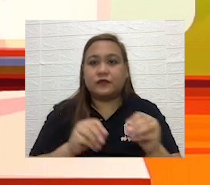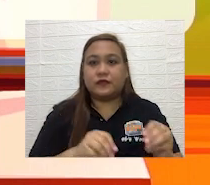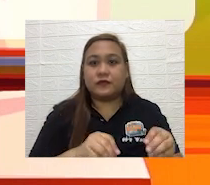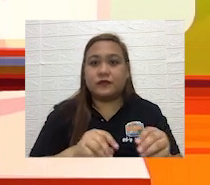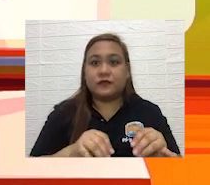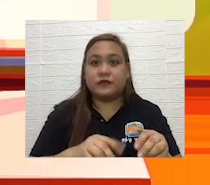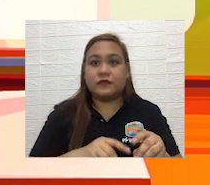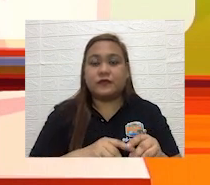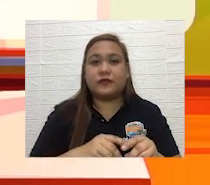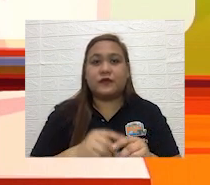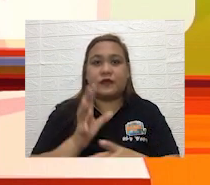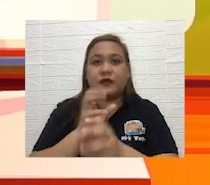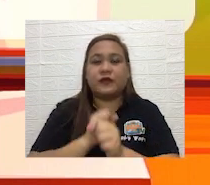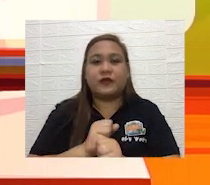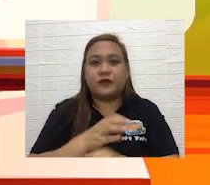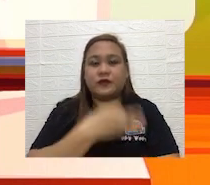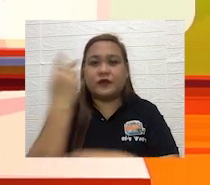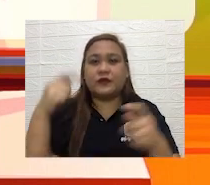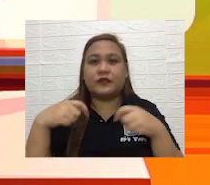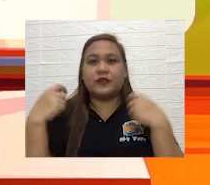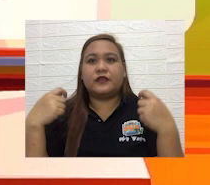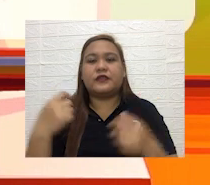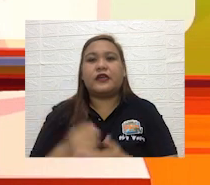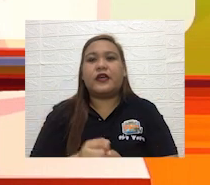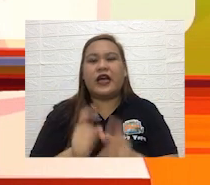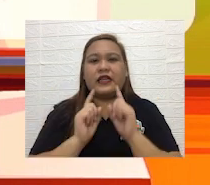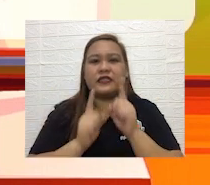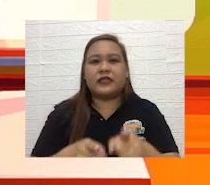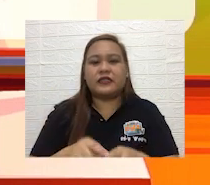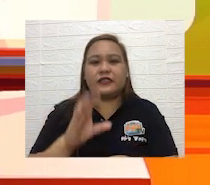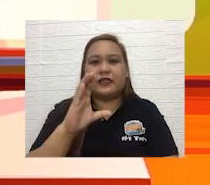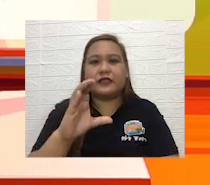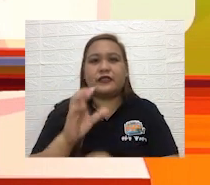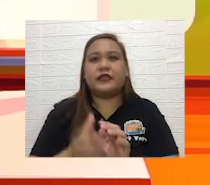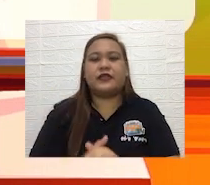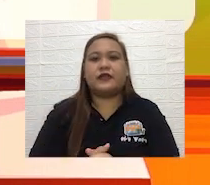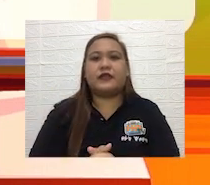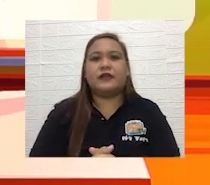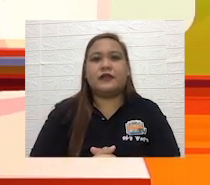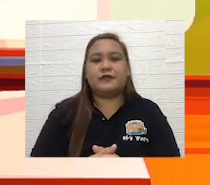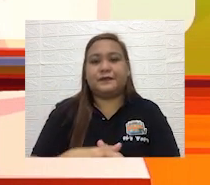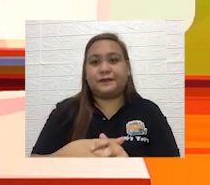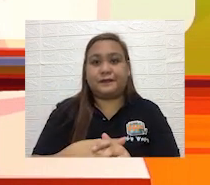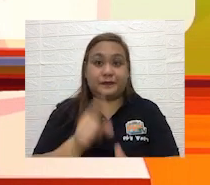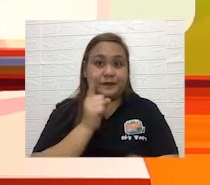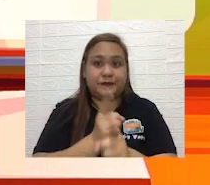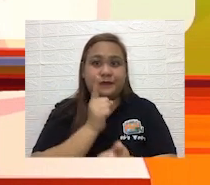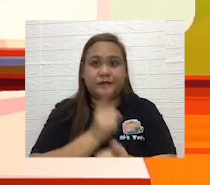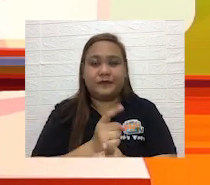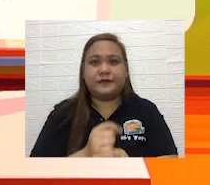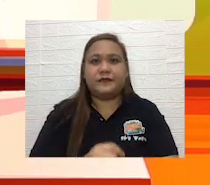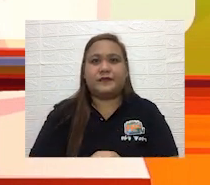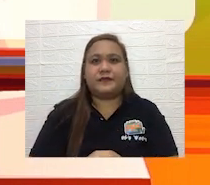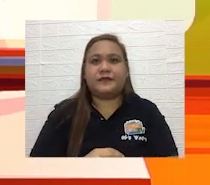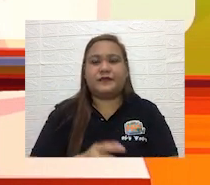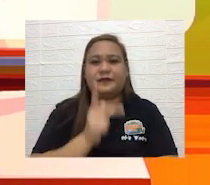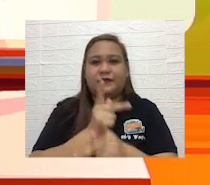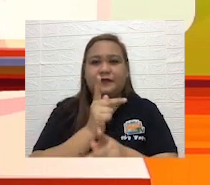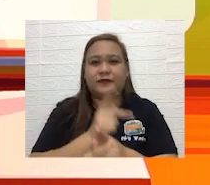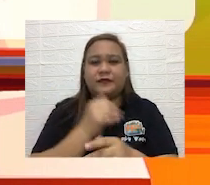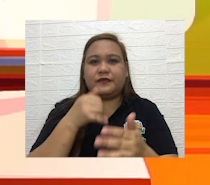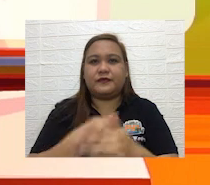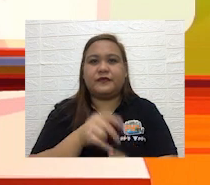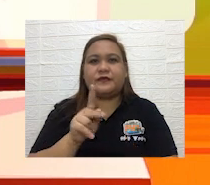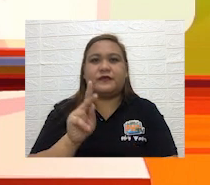Did you get it, Fernandino teens? If you answered letter C, French door, then you have guessed it right. Keep it